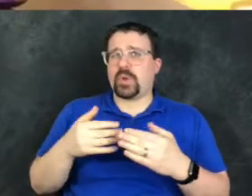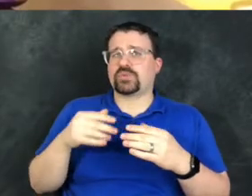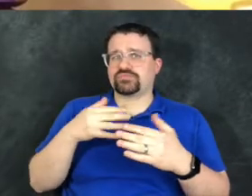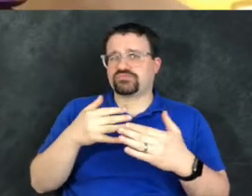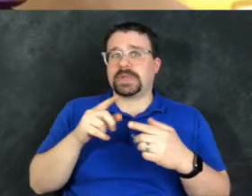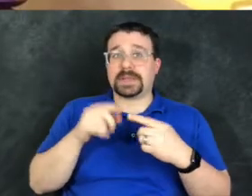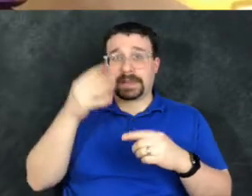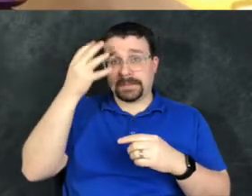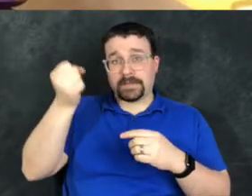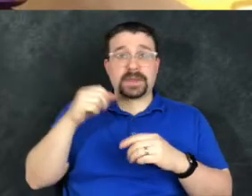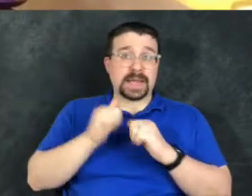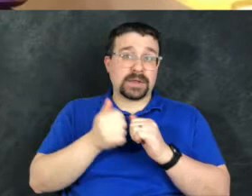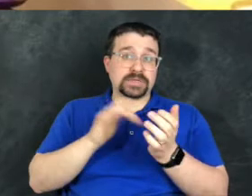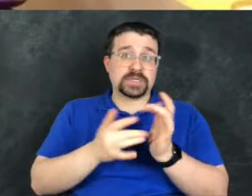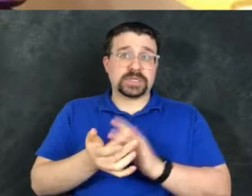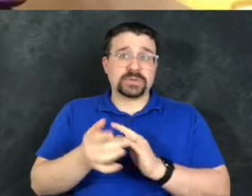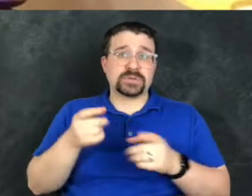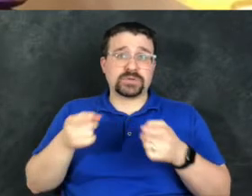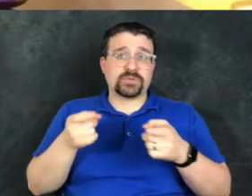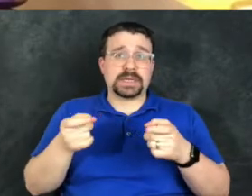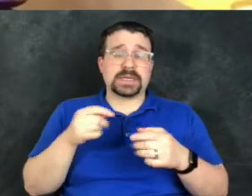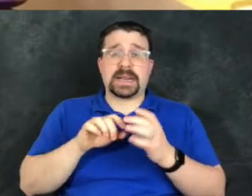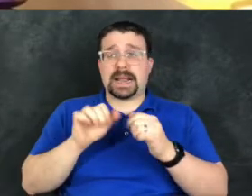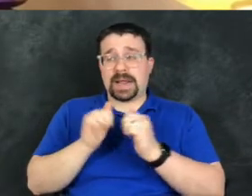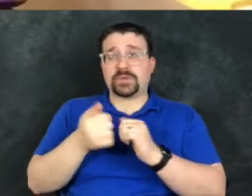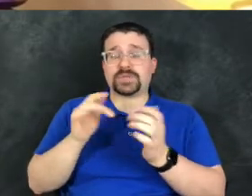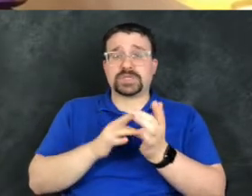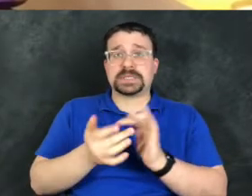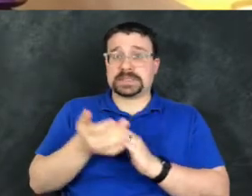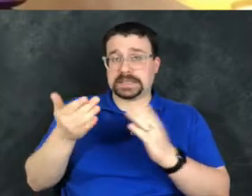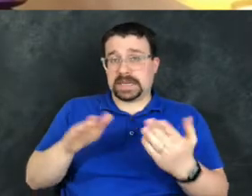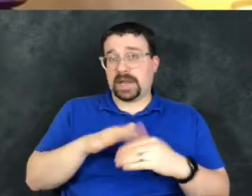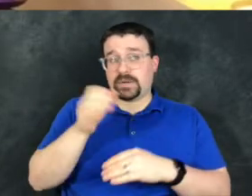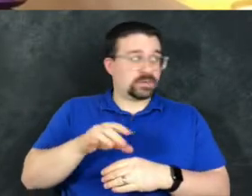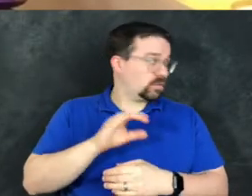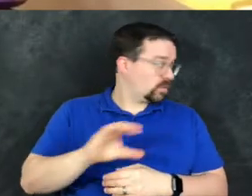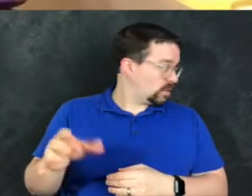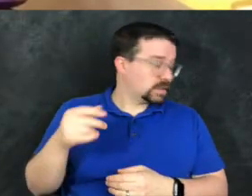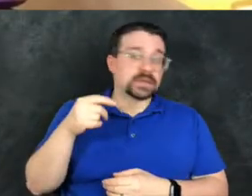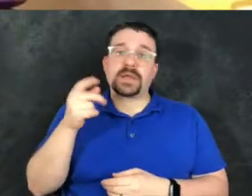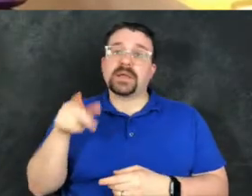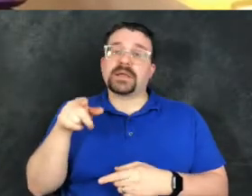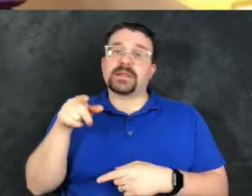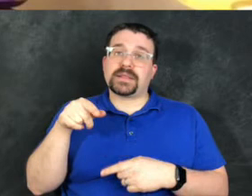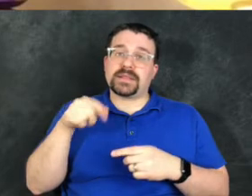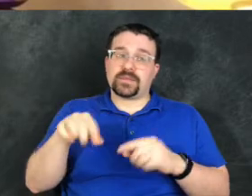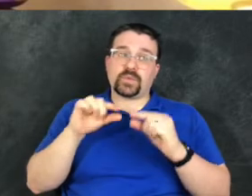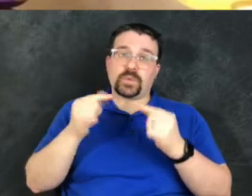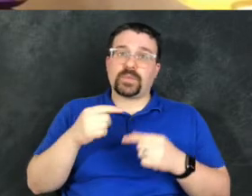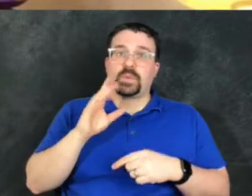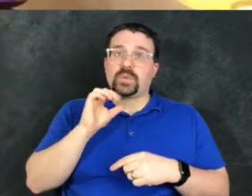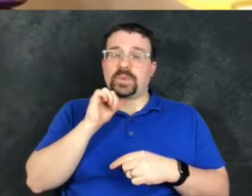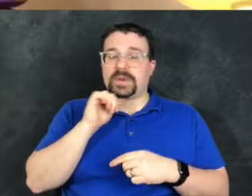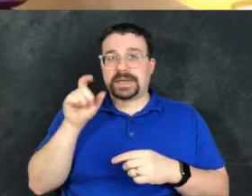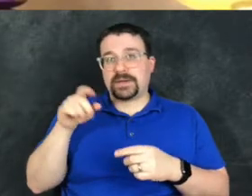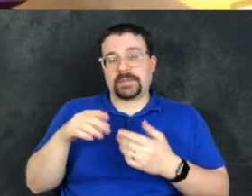context and the relatively close proximity of the memories of how Jesus was treated and how Jesus died on the cross,